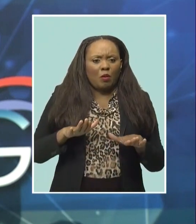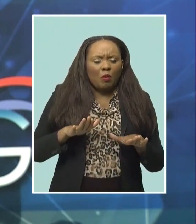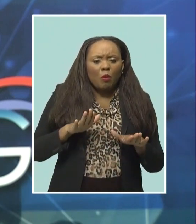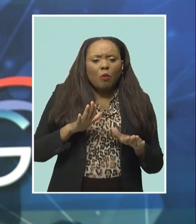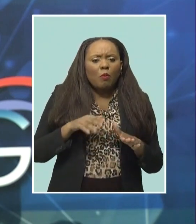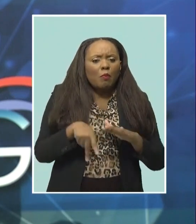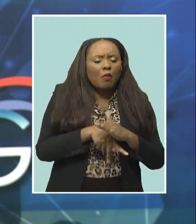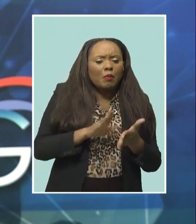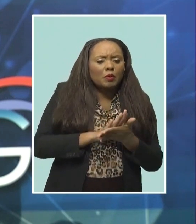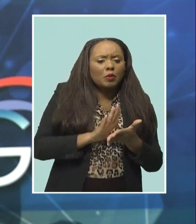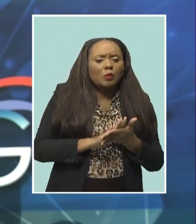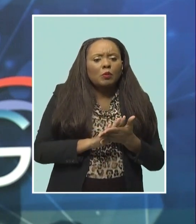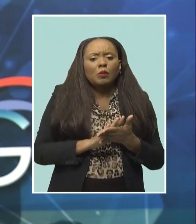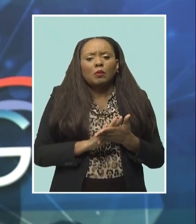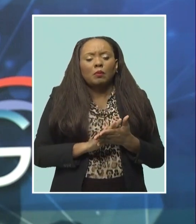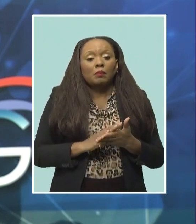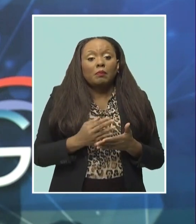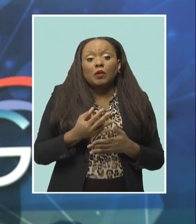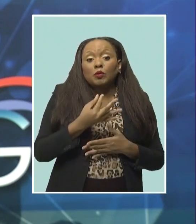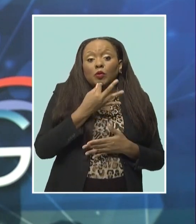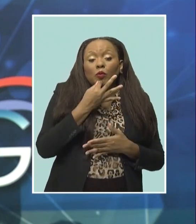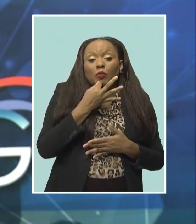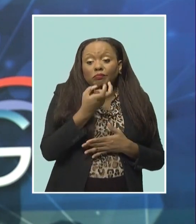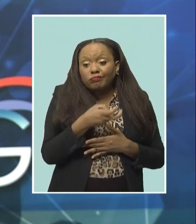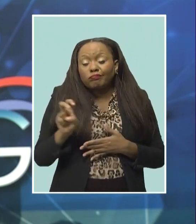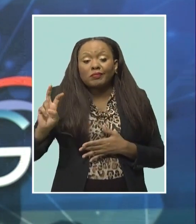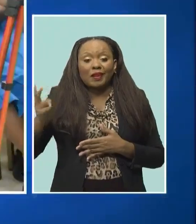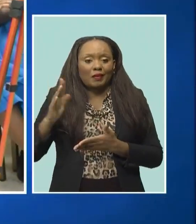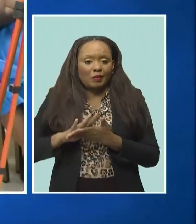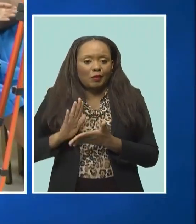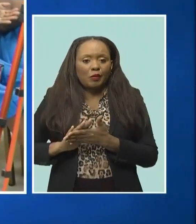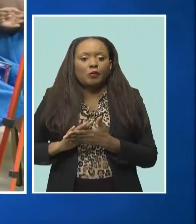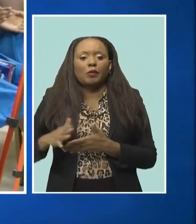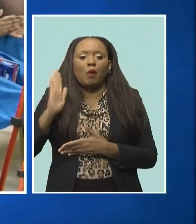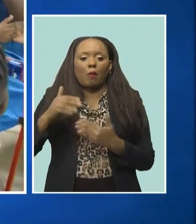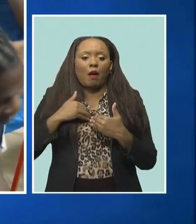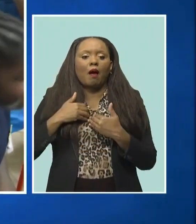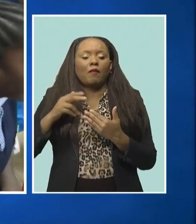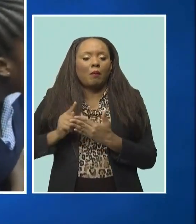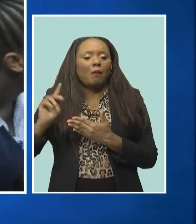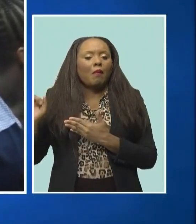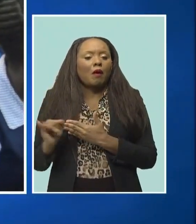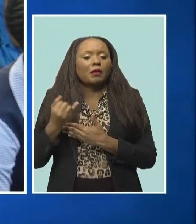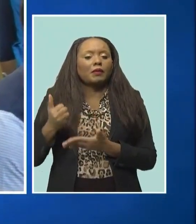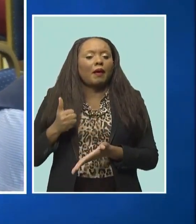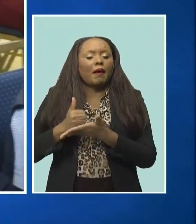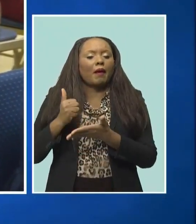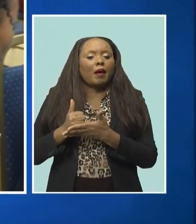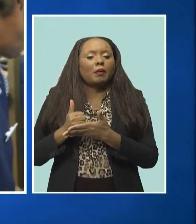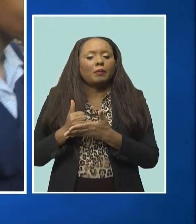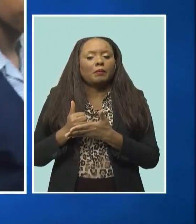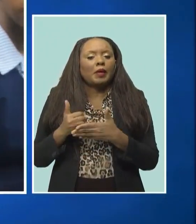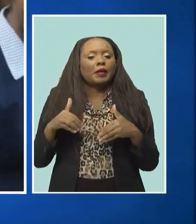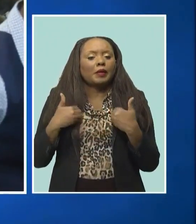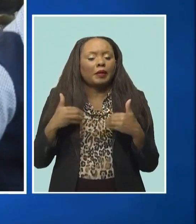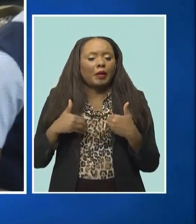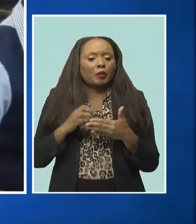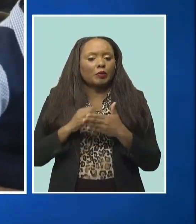further support these students. Finally, we also want to close the loop by also working